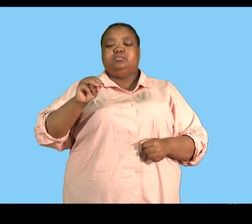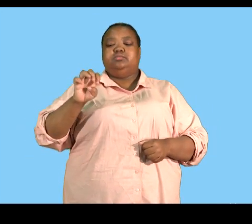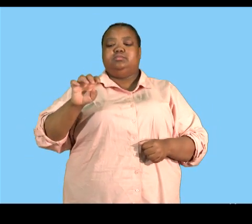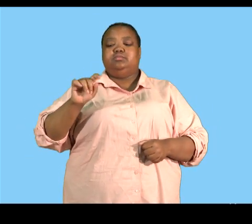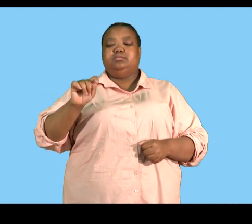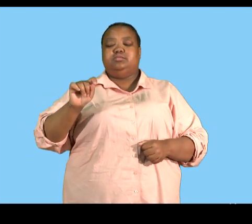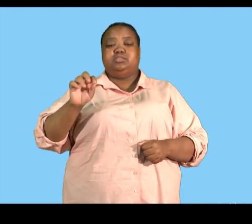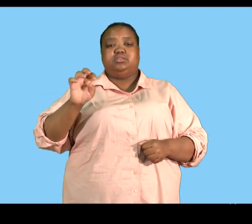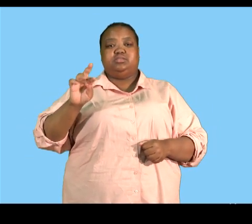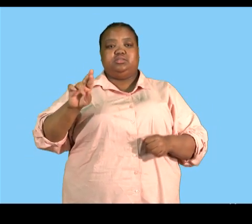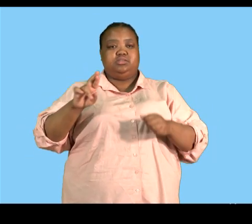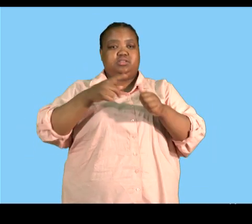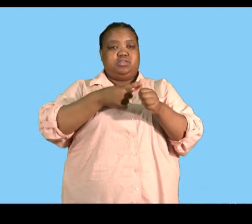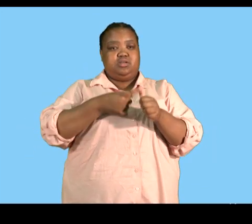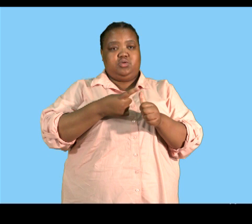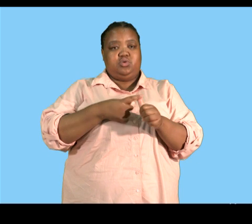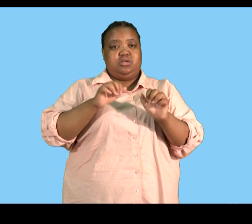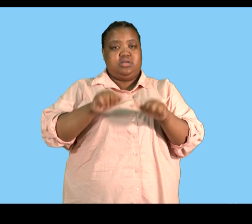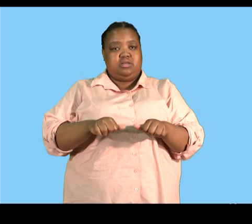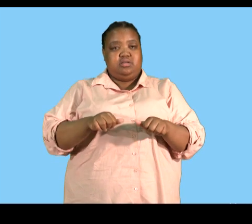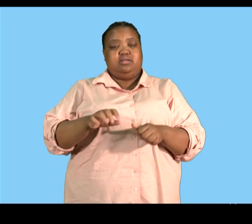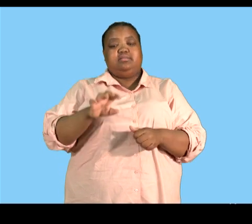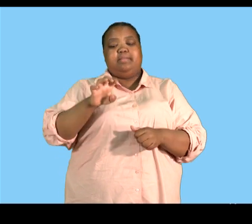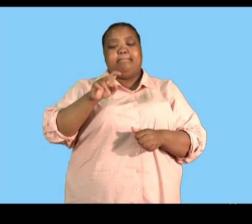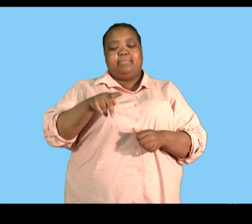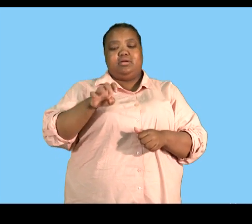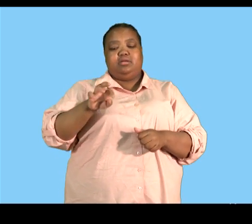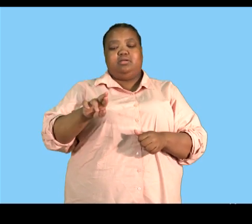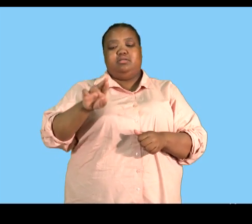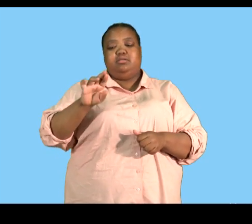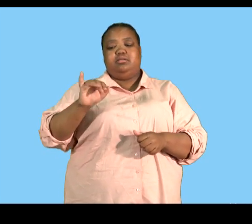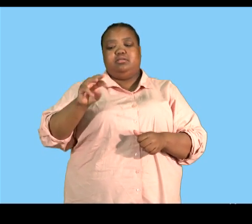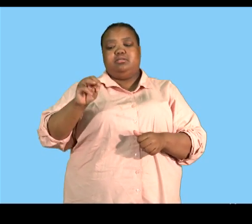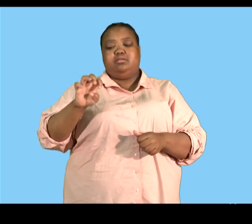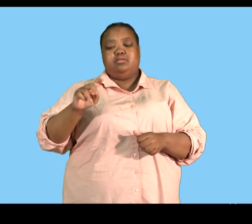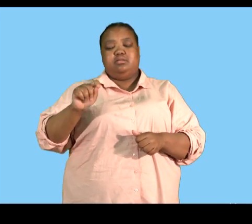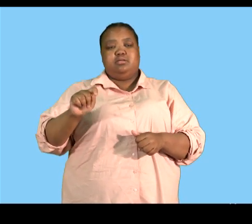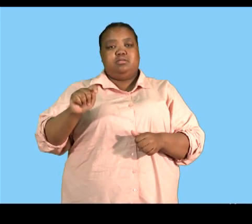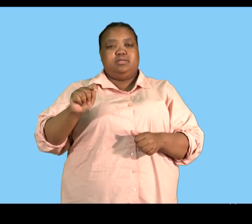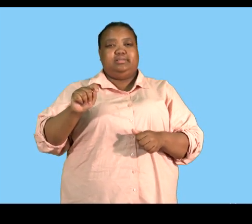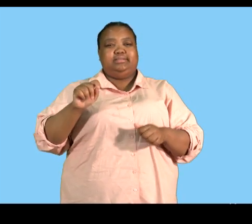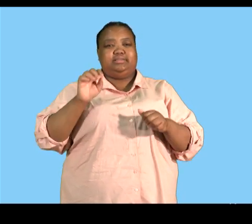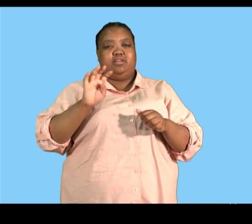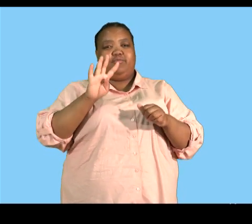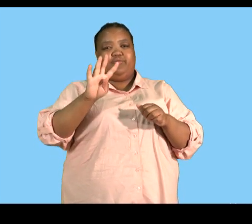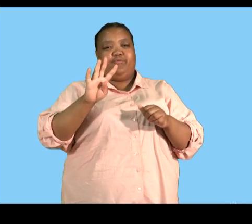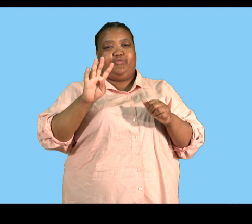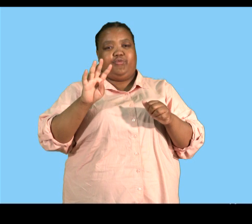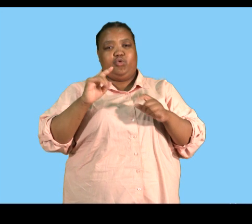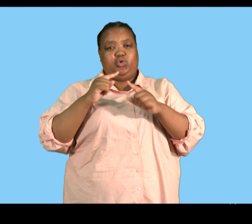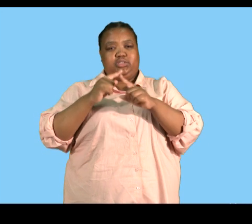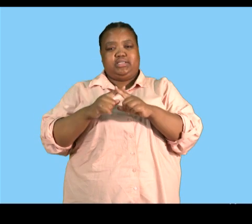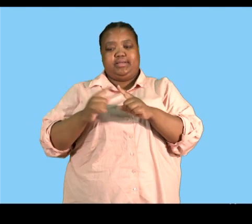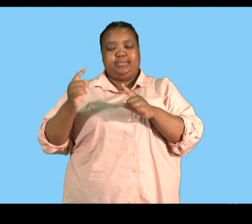4 times side. So remember the properties of a square. A square, we know that all sides are equal, and in this case